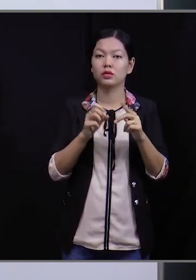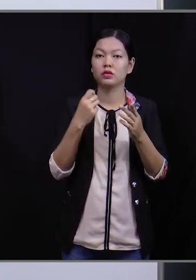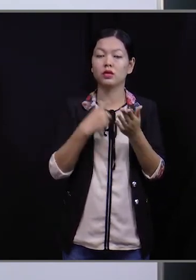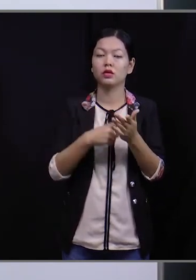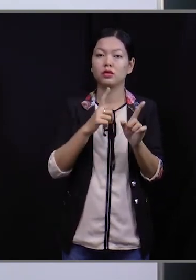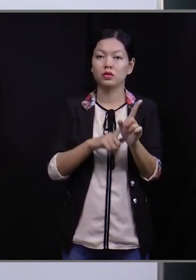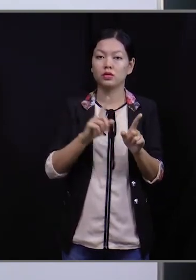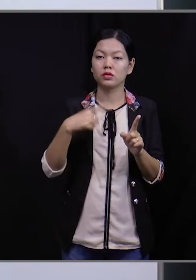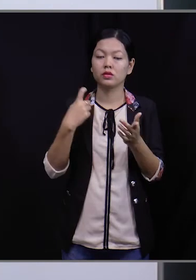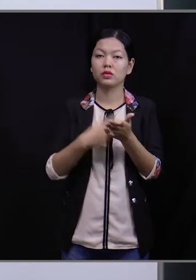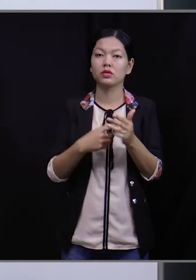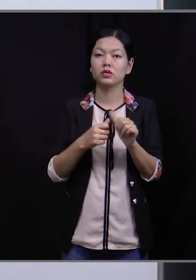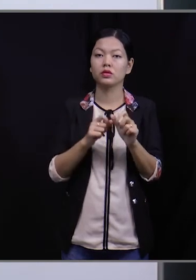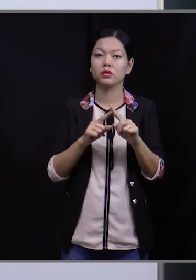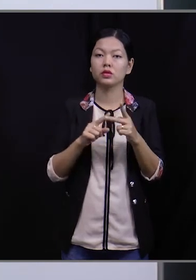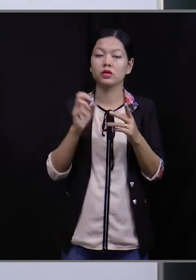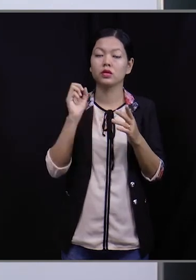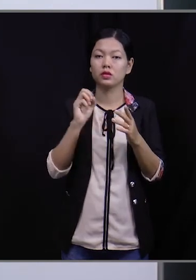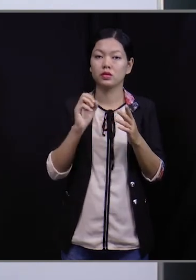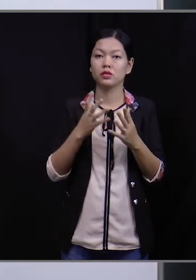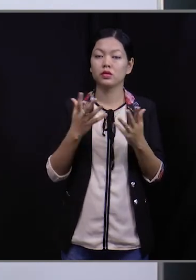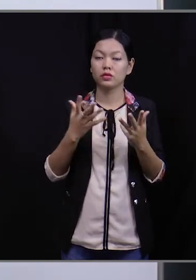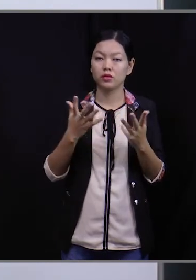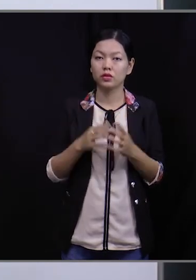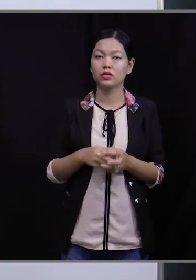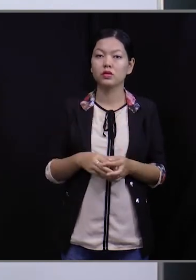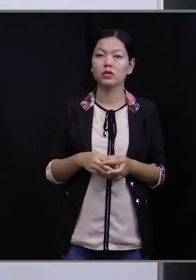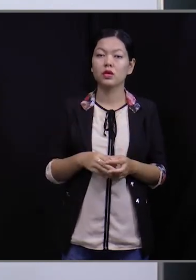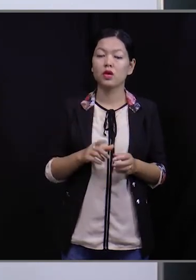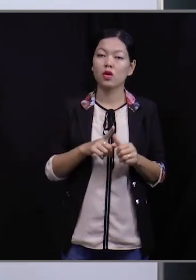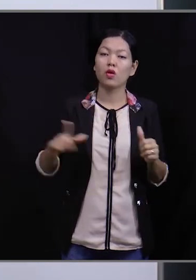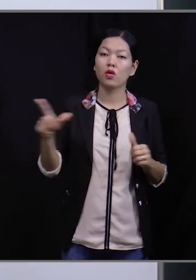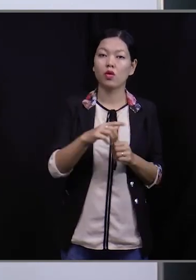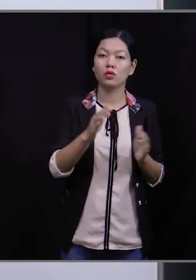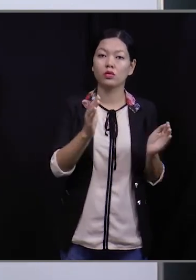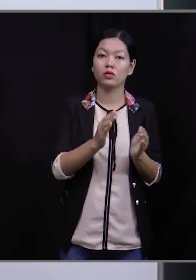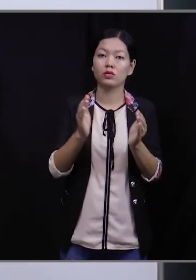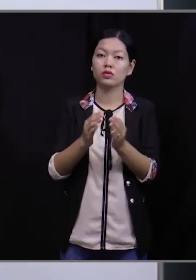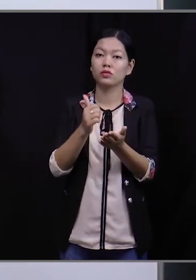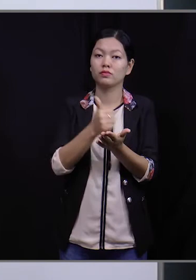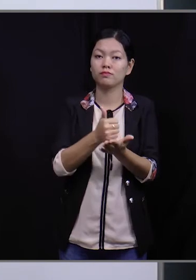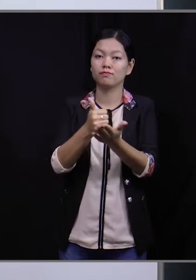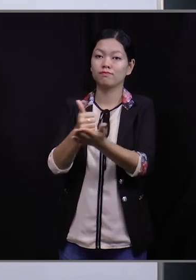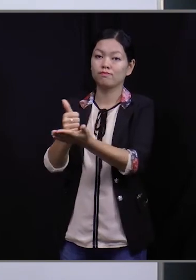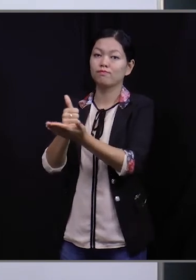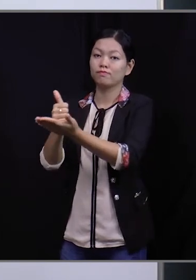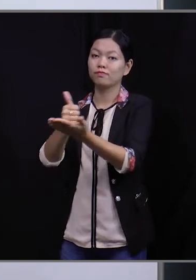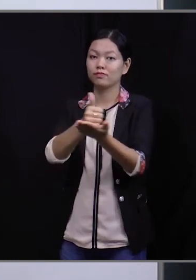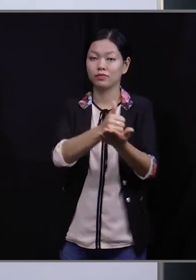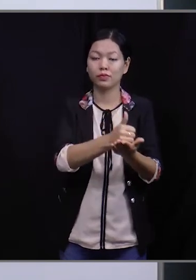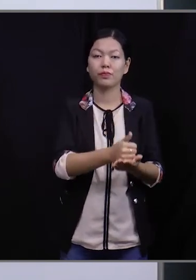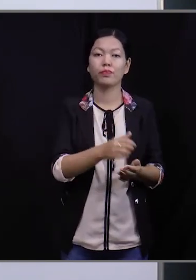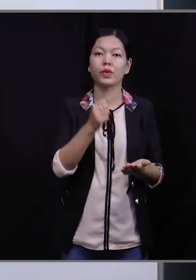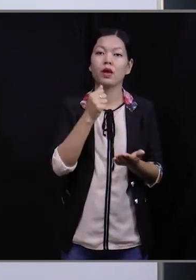the commercial banks, they have to keep certain percentage of these deposits in the form of cash with the